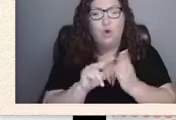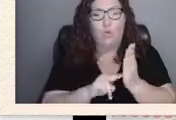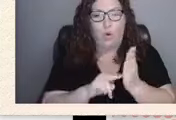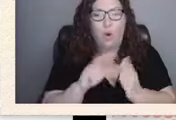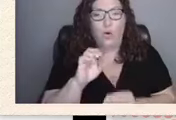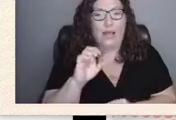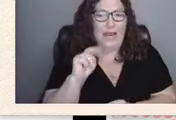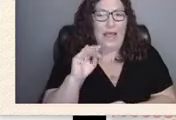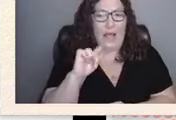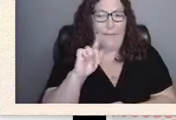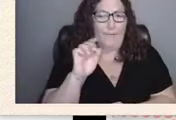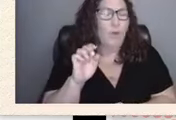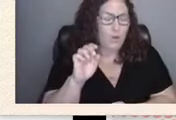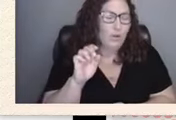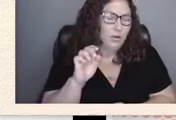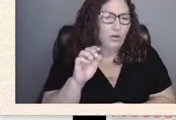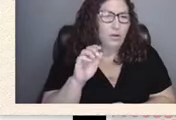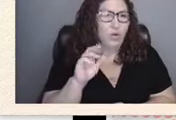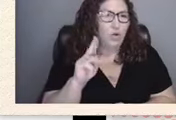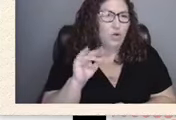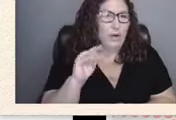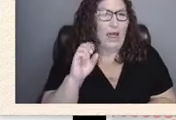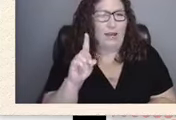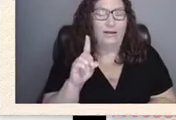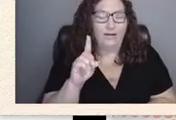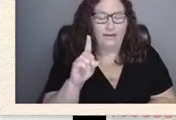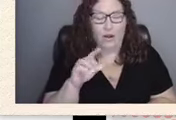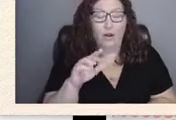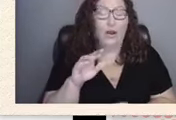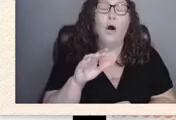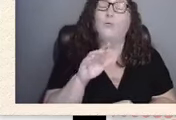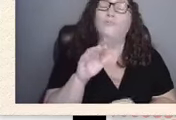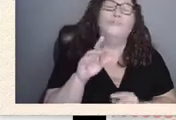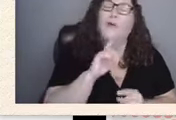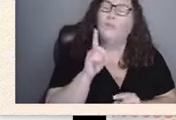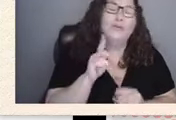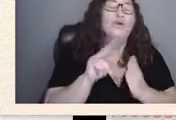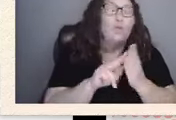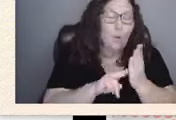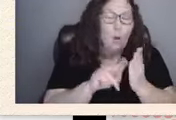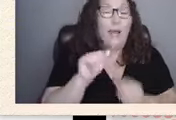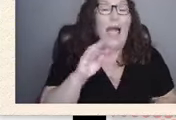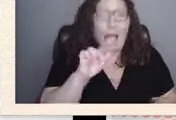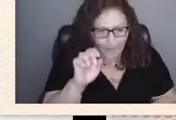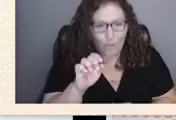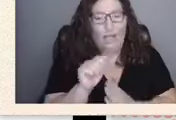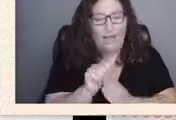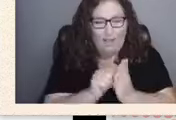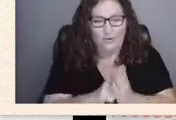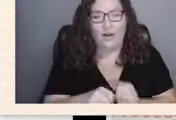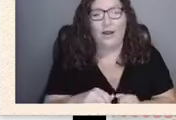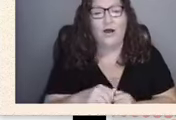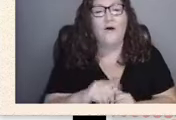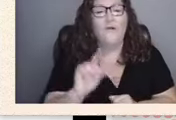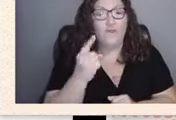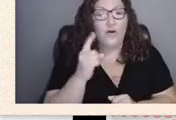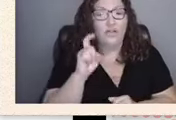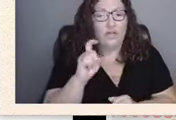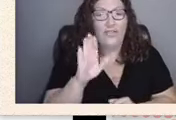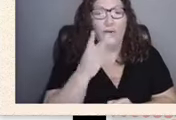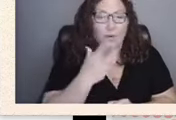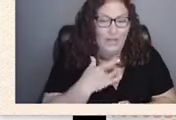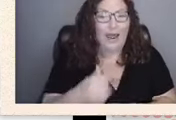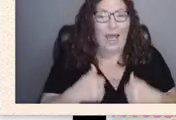account. First, you're going to have the date of birth, an address, a permanent address of where that person lives, social security